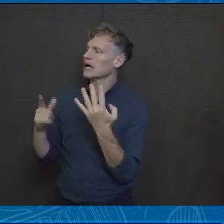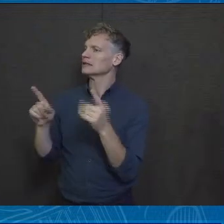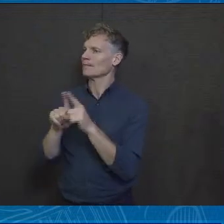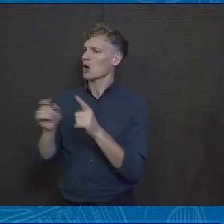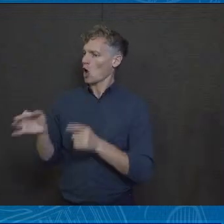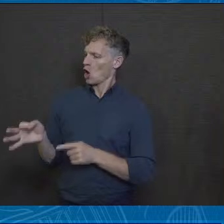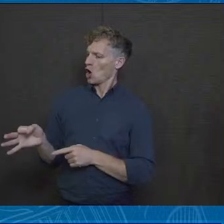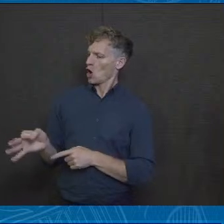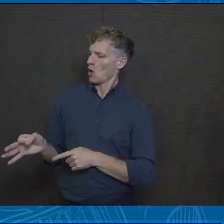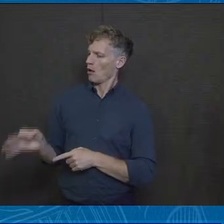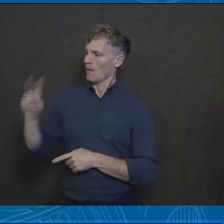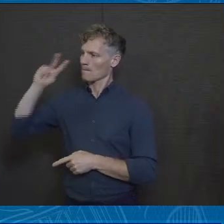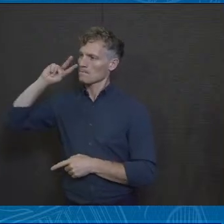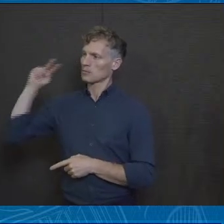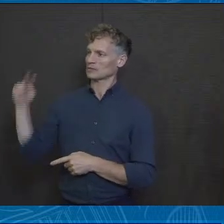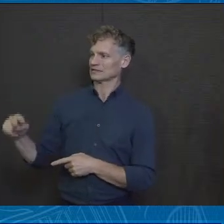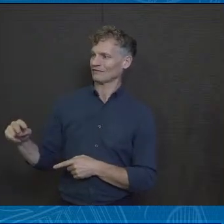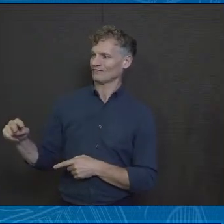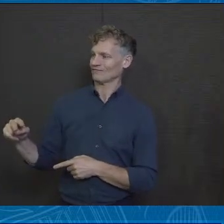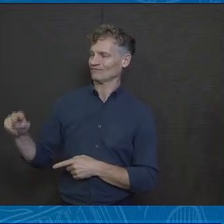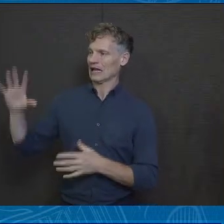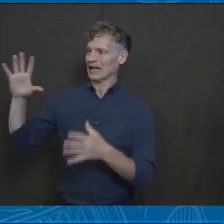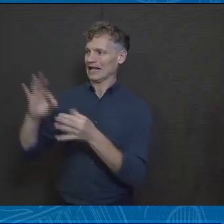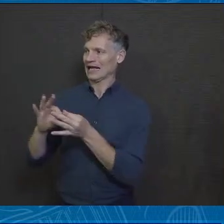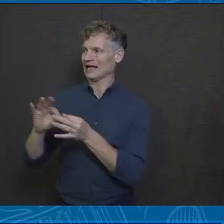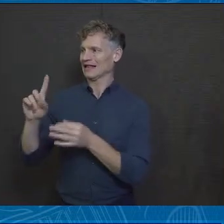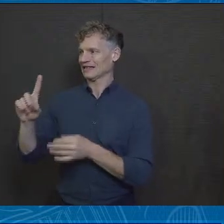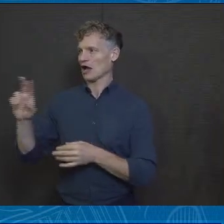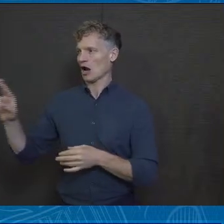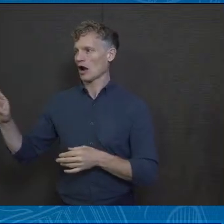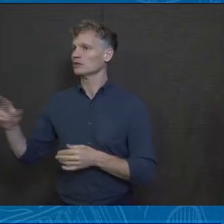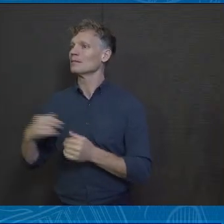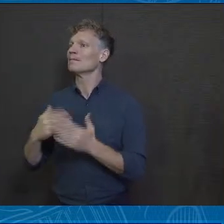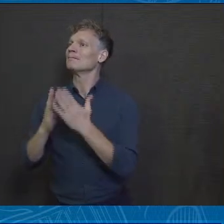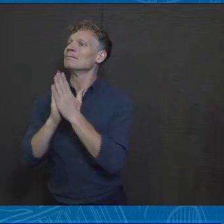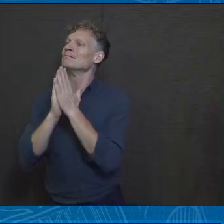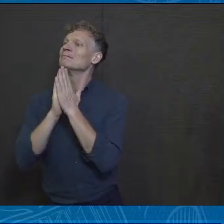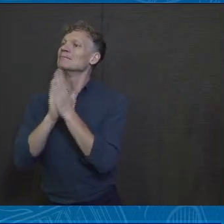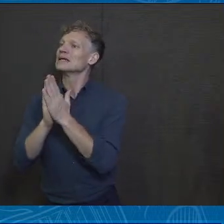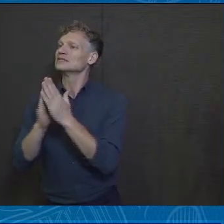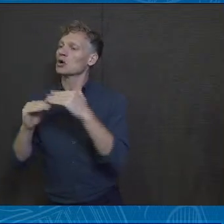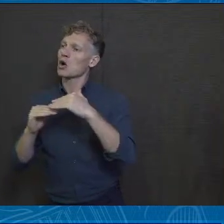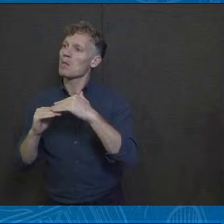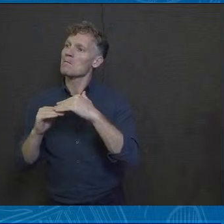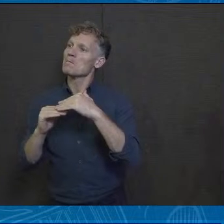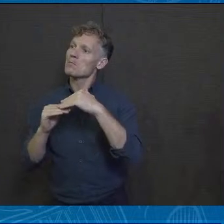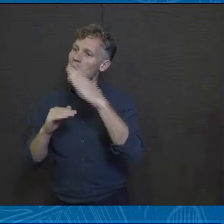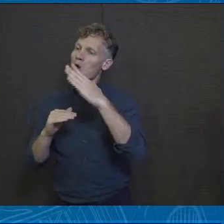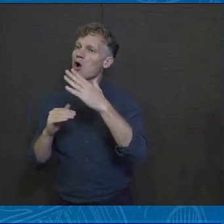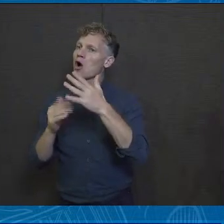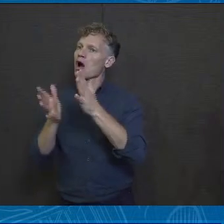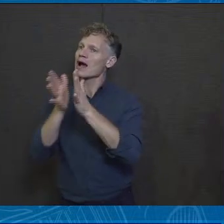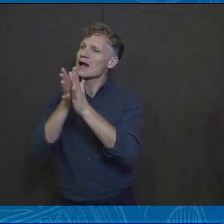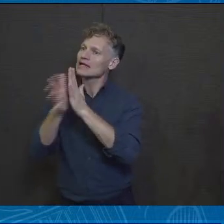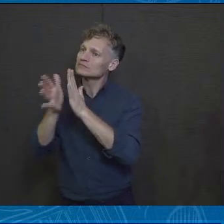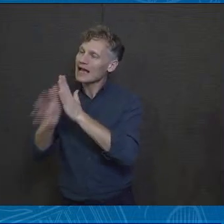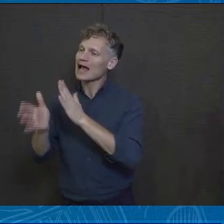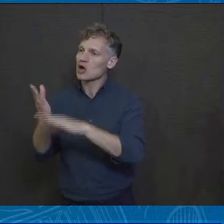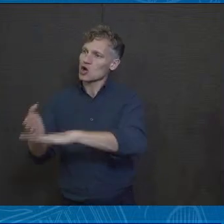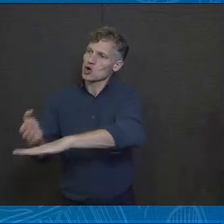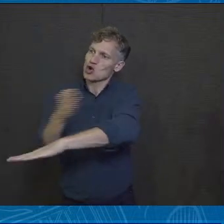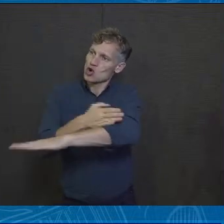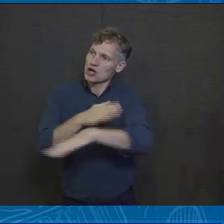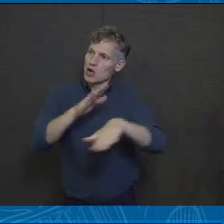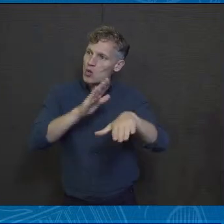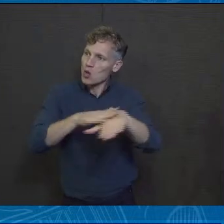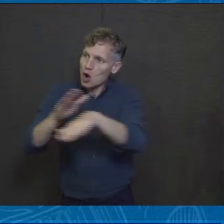reduction. I'm really appreciate when you talk more about the risk assessment early warning system, and also vulnerability